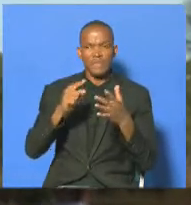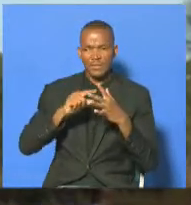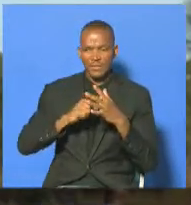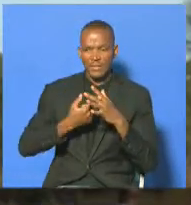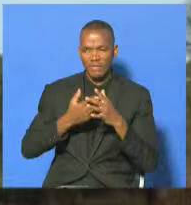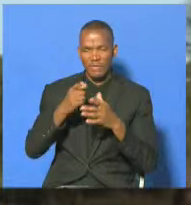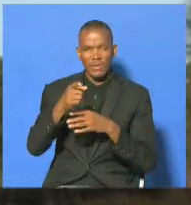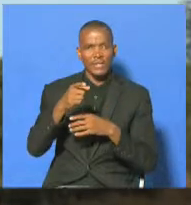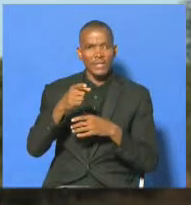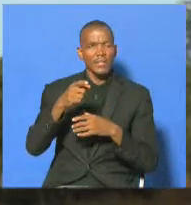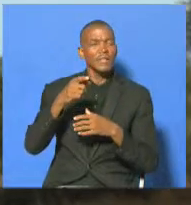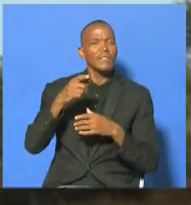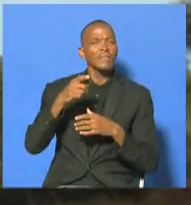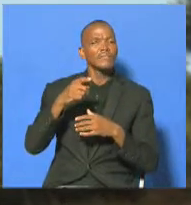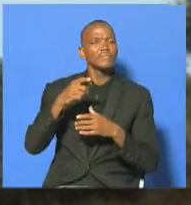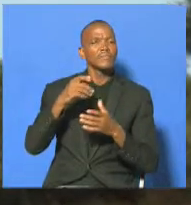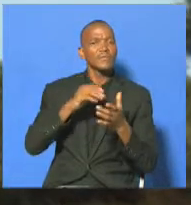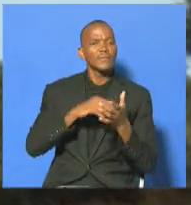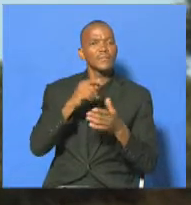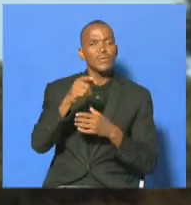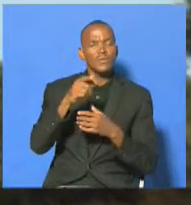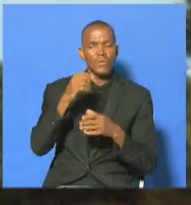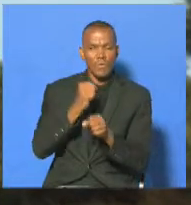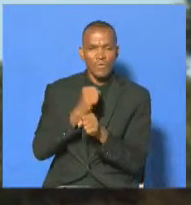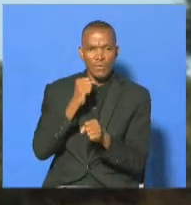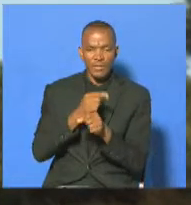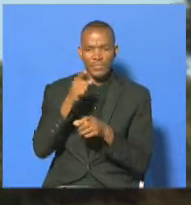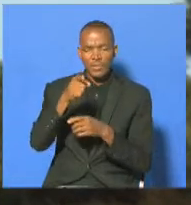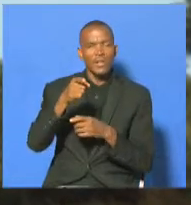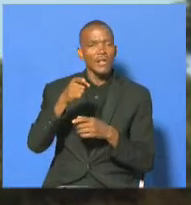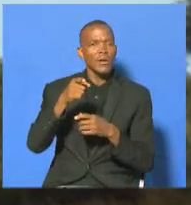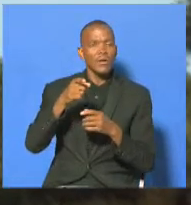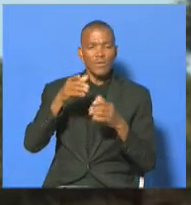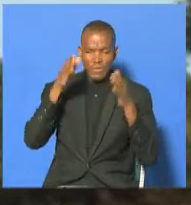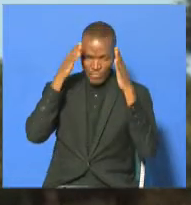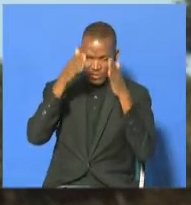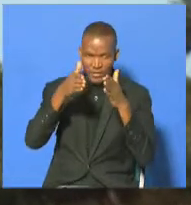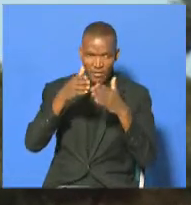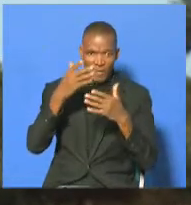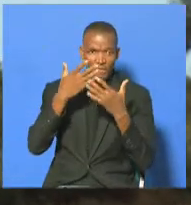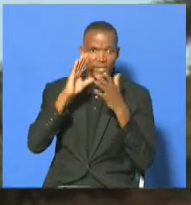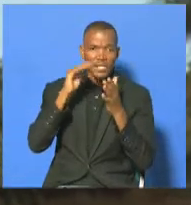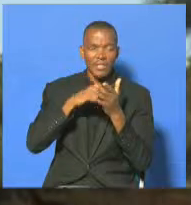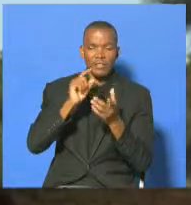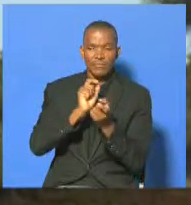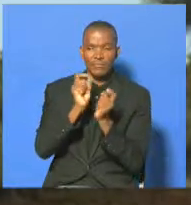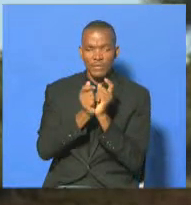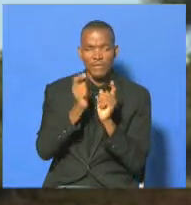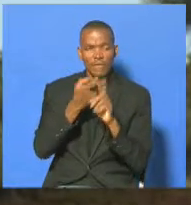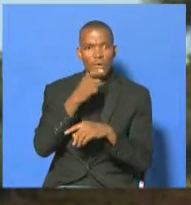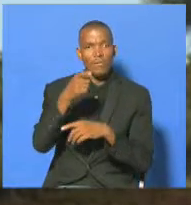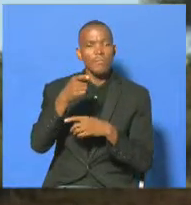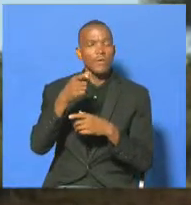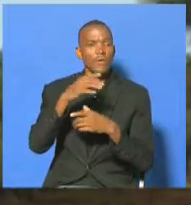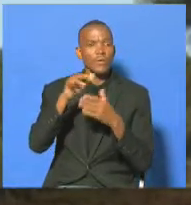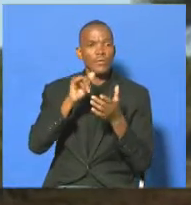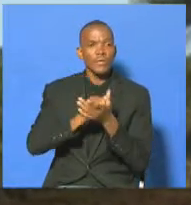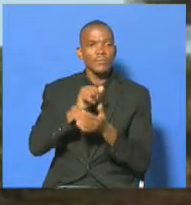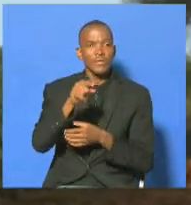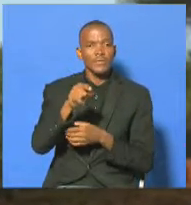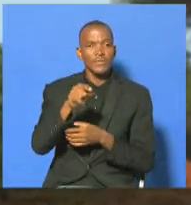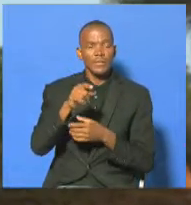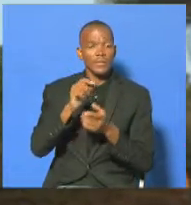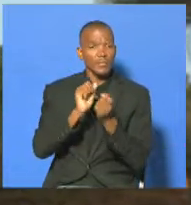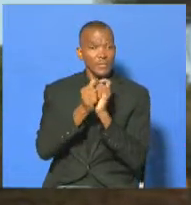of the second half. So we've been working on concentration, finishing and transition from defense to attack. Our speed